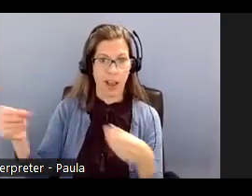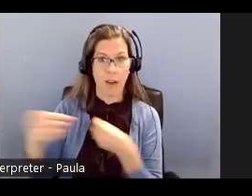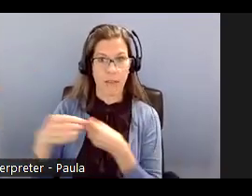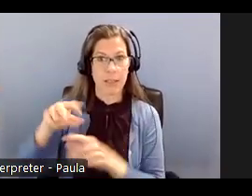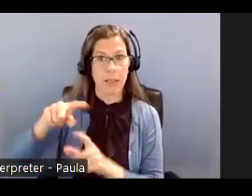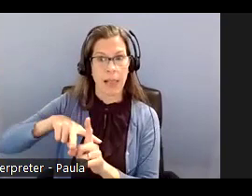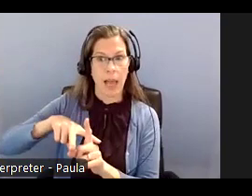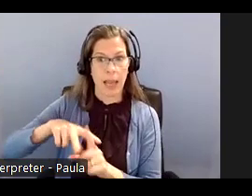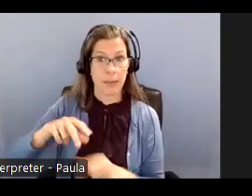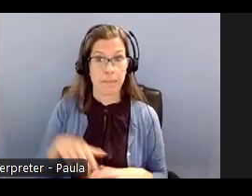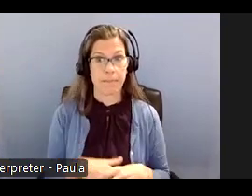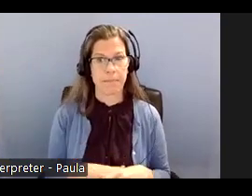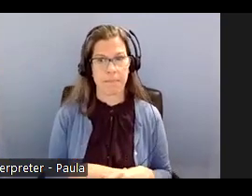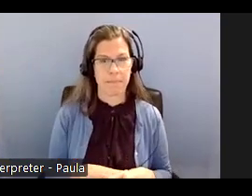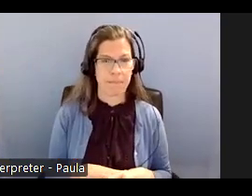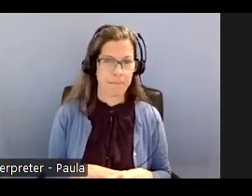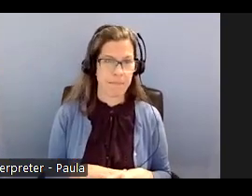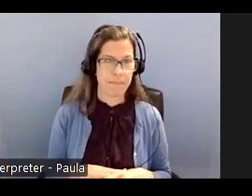apply.